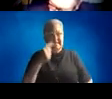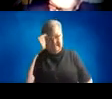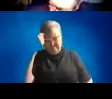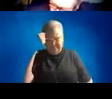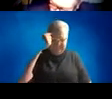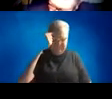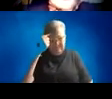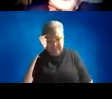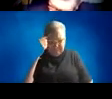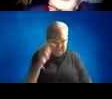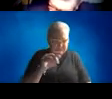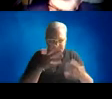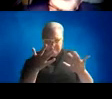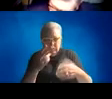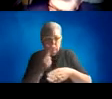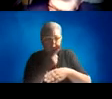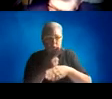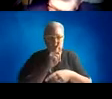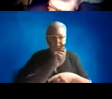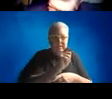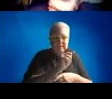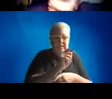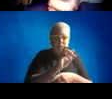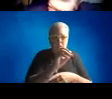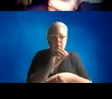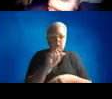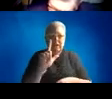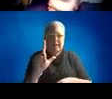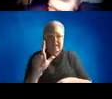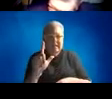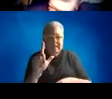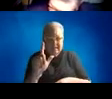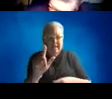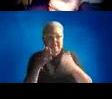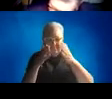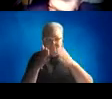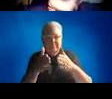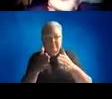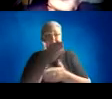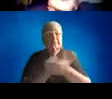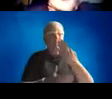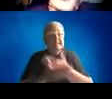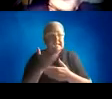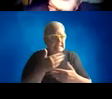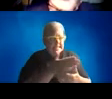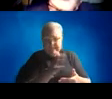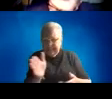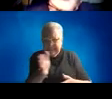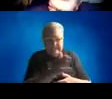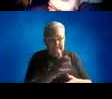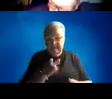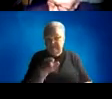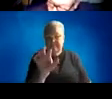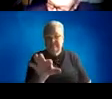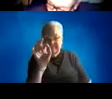across. So persons with disabilities. So this is what I ended up doing. I used the short form